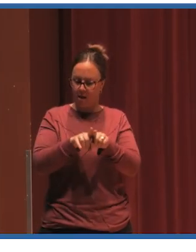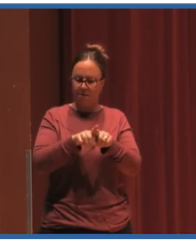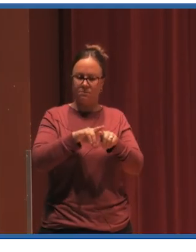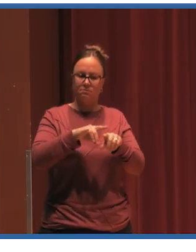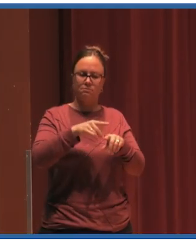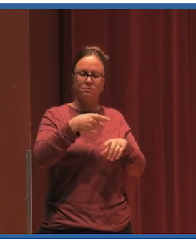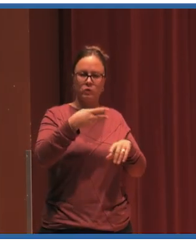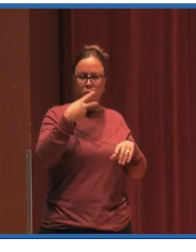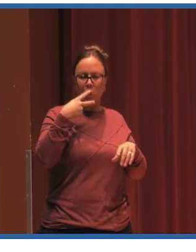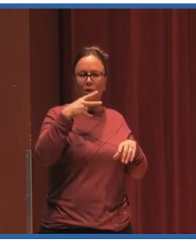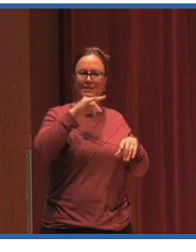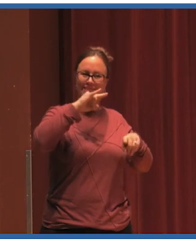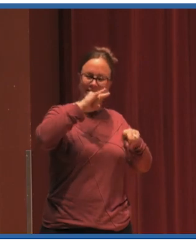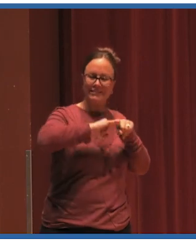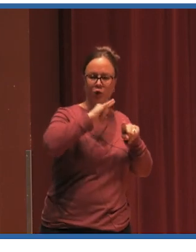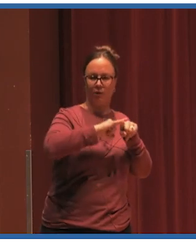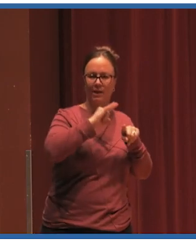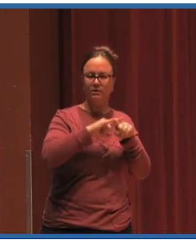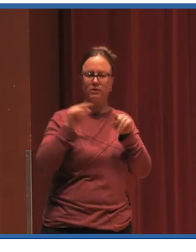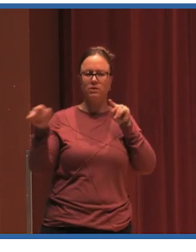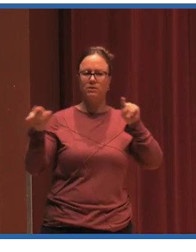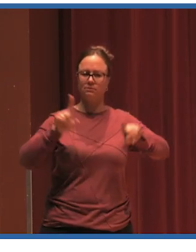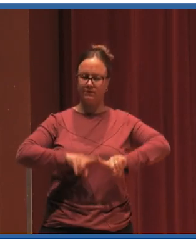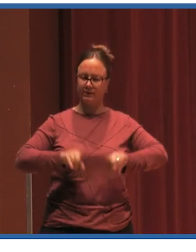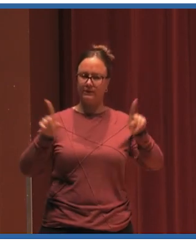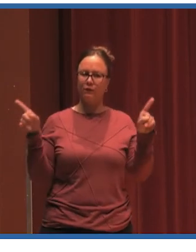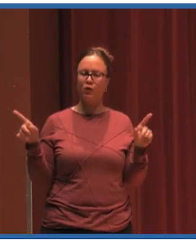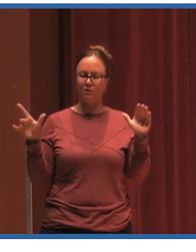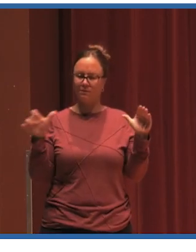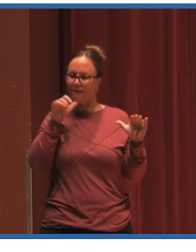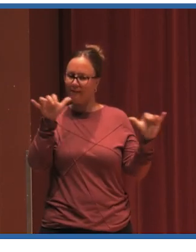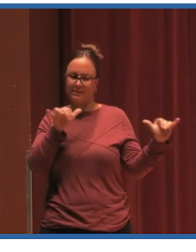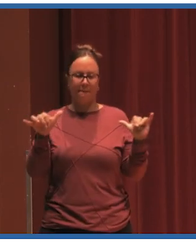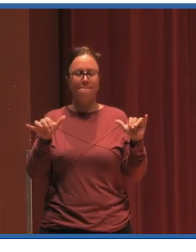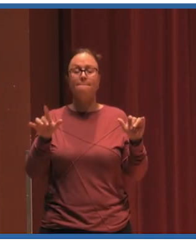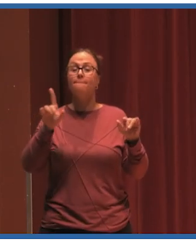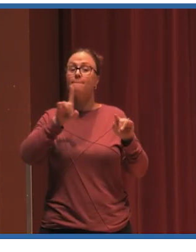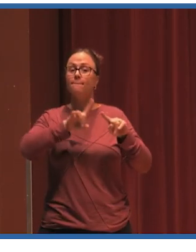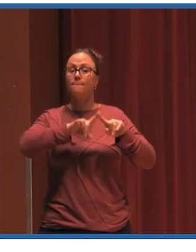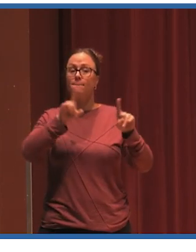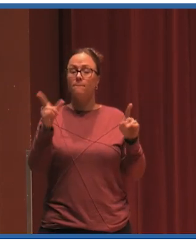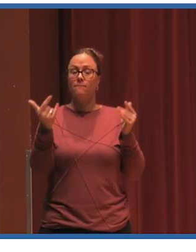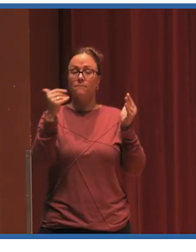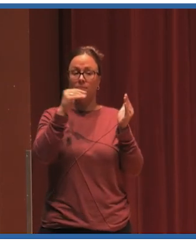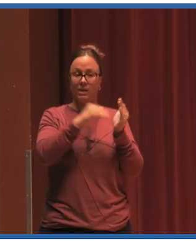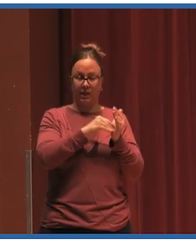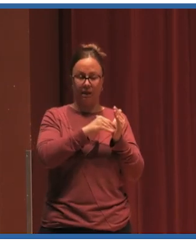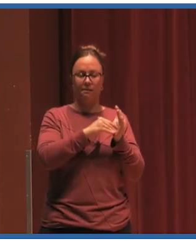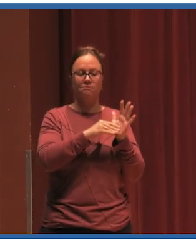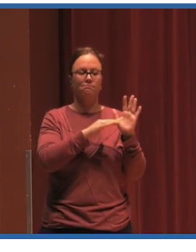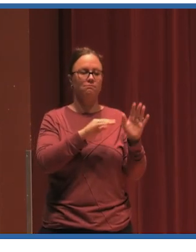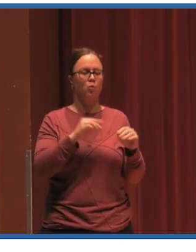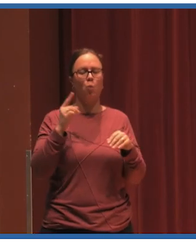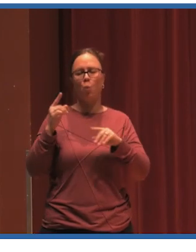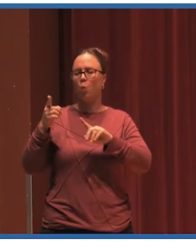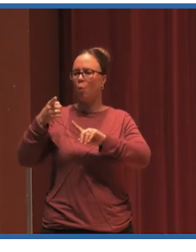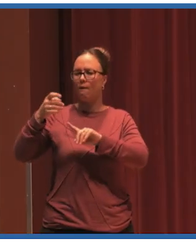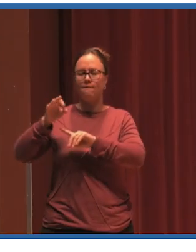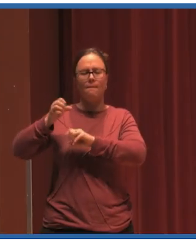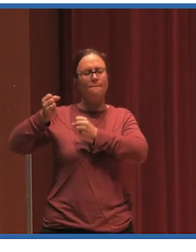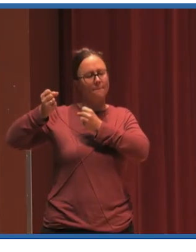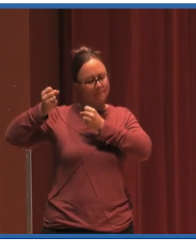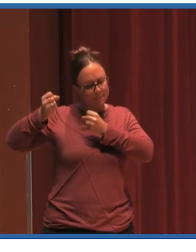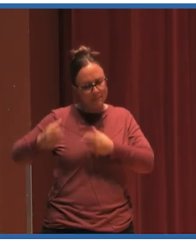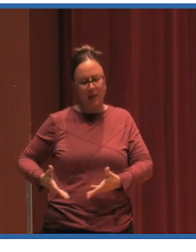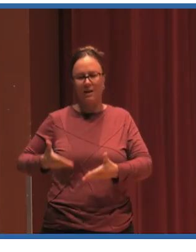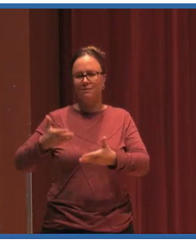smoking cigarettes. However, again, like I mentioned earlier, it's just one of many products that